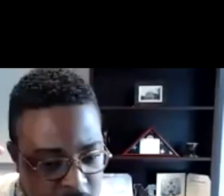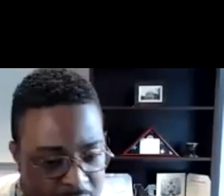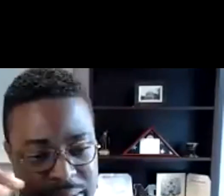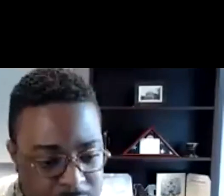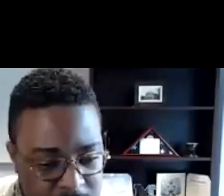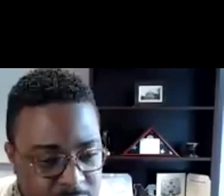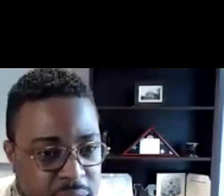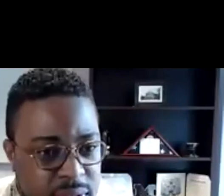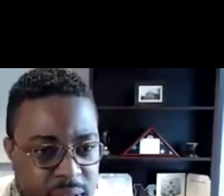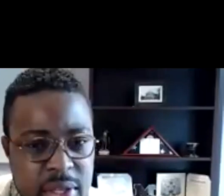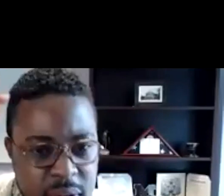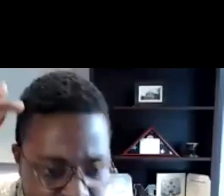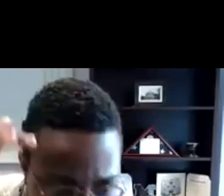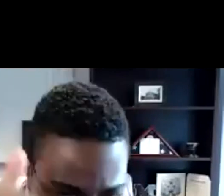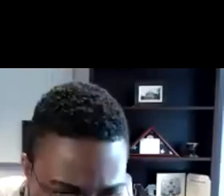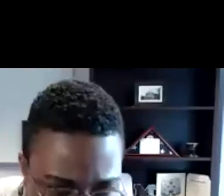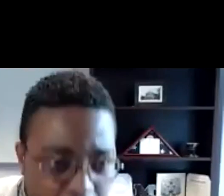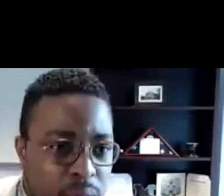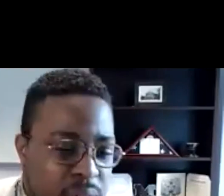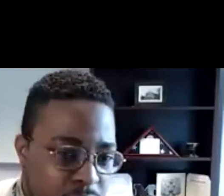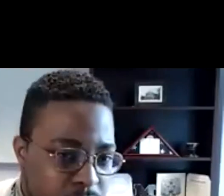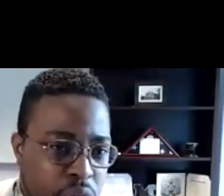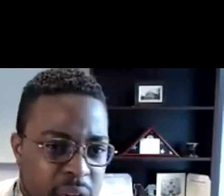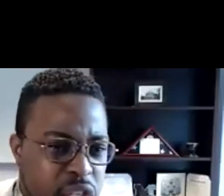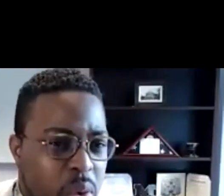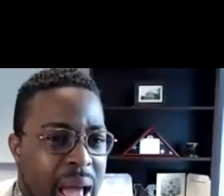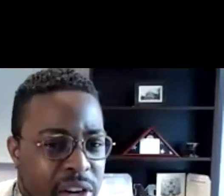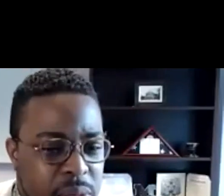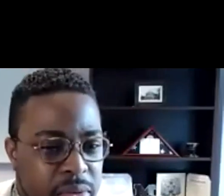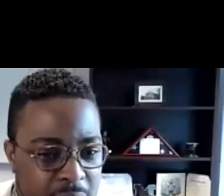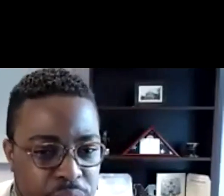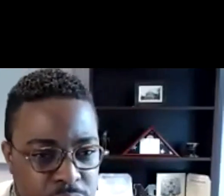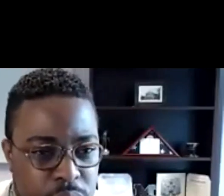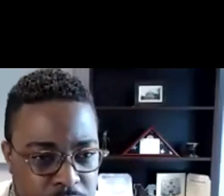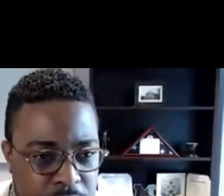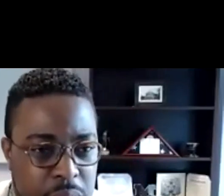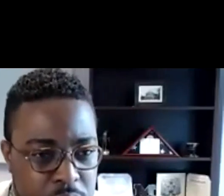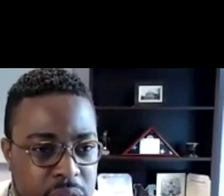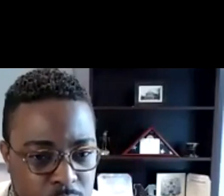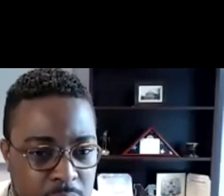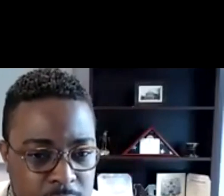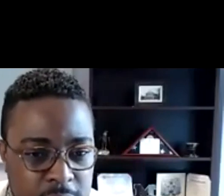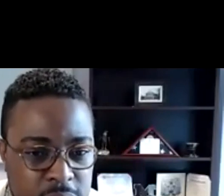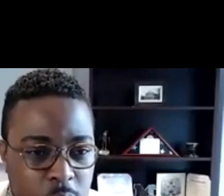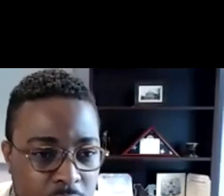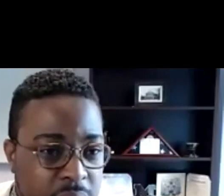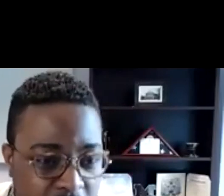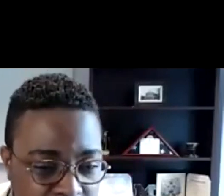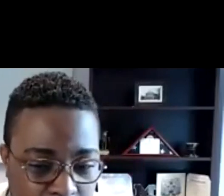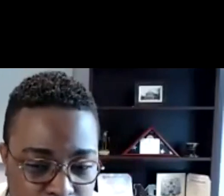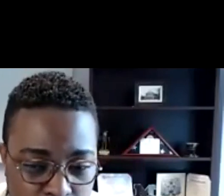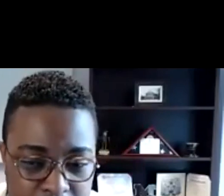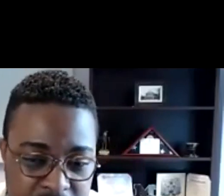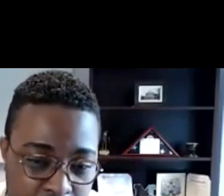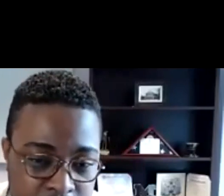Michigan or entities such as this that then look down in the community and don't actually provide resources for the community as well. So one of the things